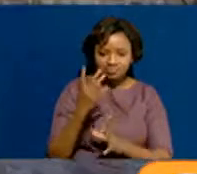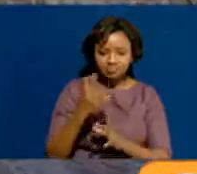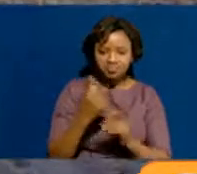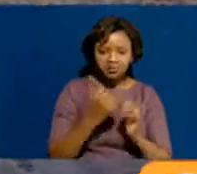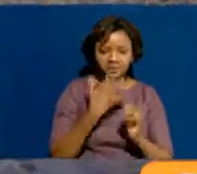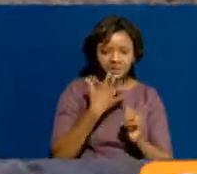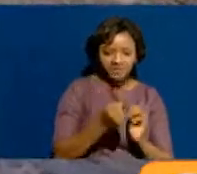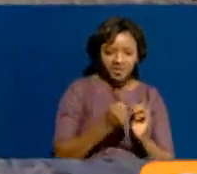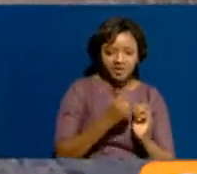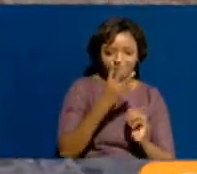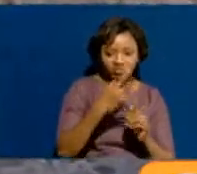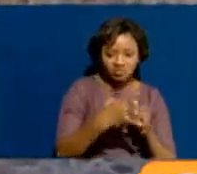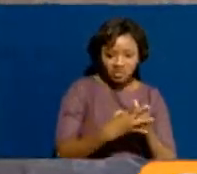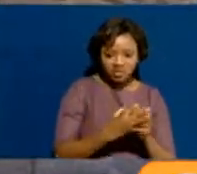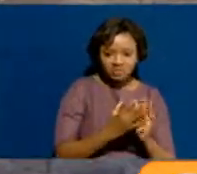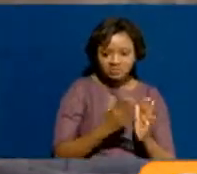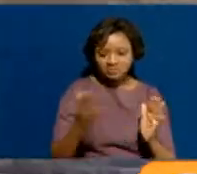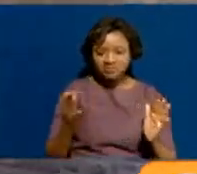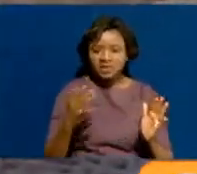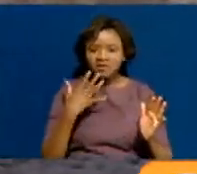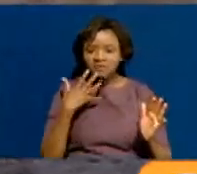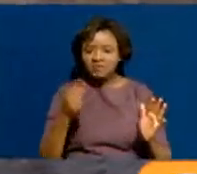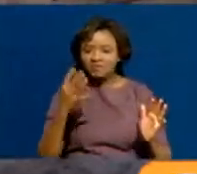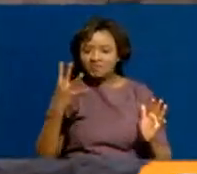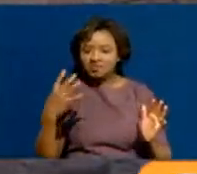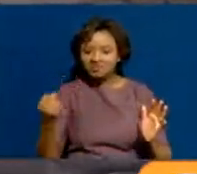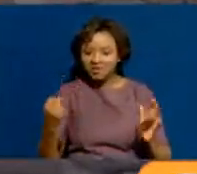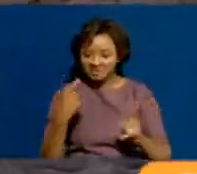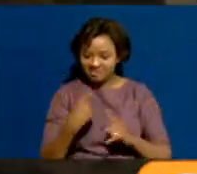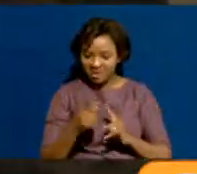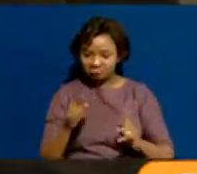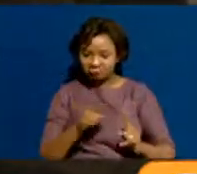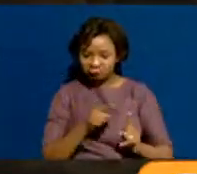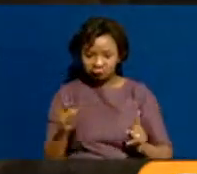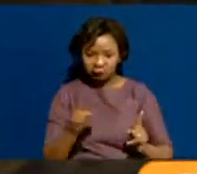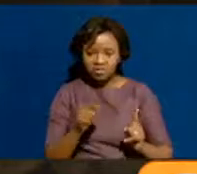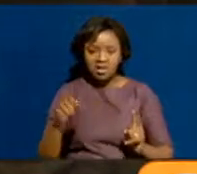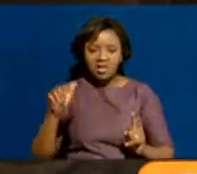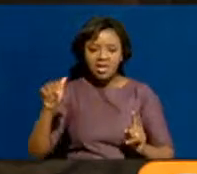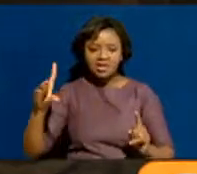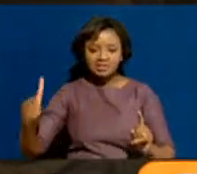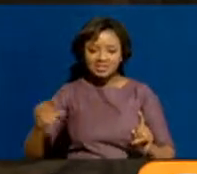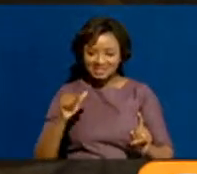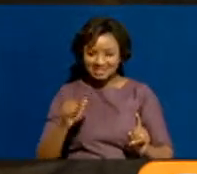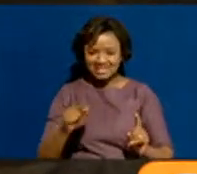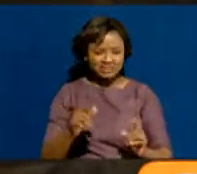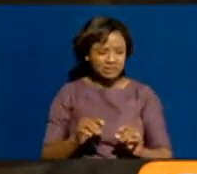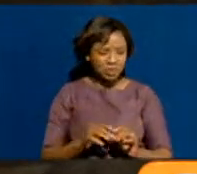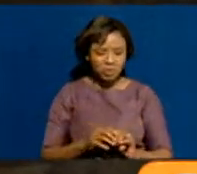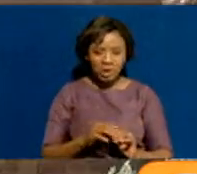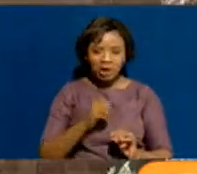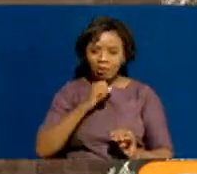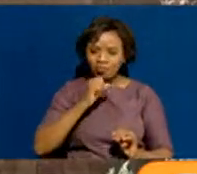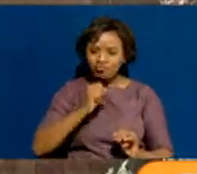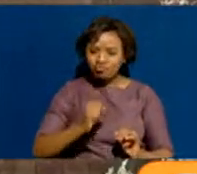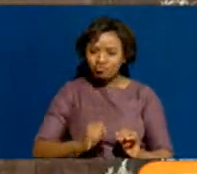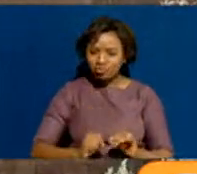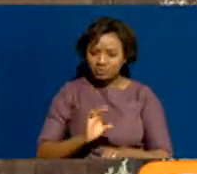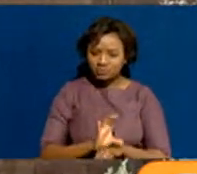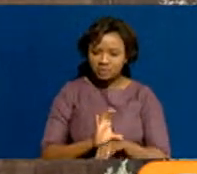and 565 AD, making it one of the oldest surviving Christian monasteries.